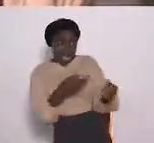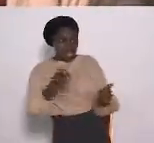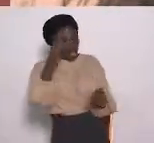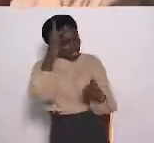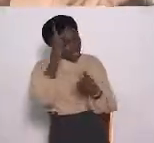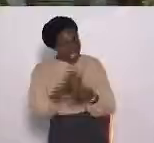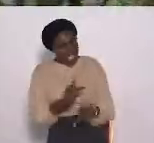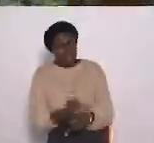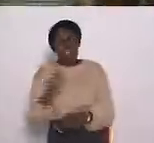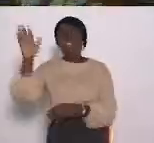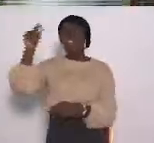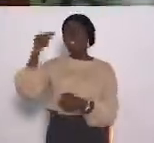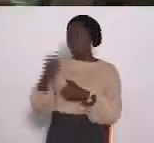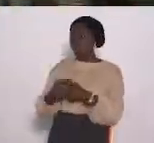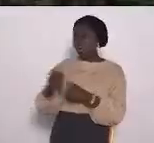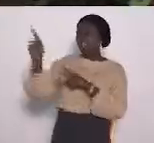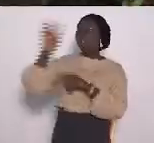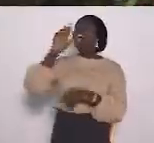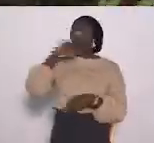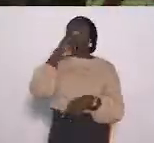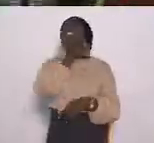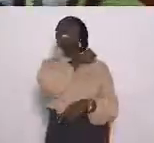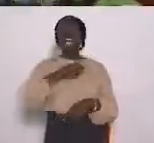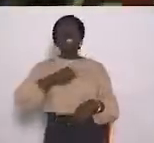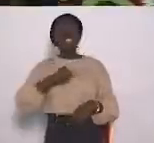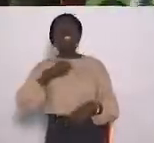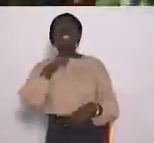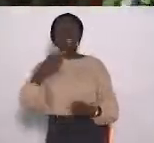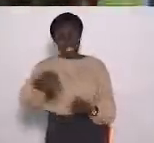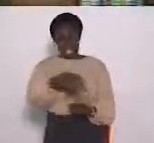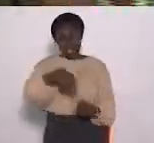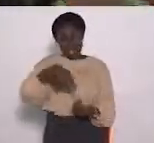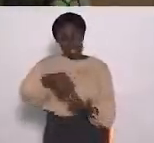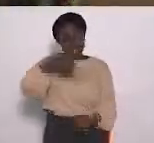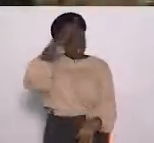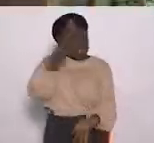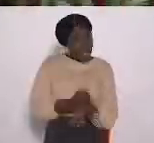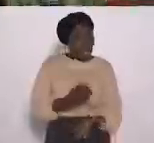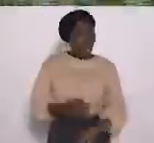keeping your world you're not about to stop